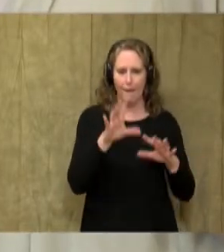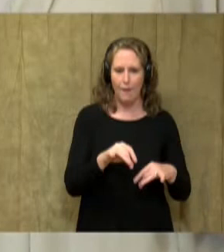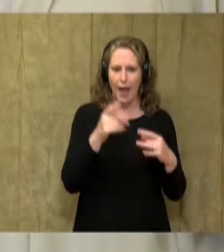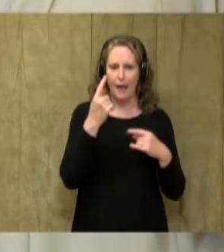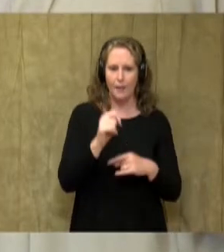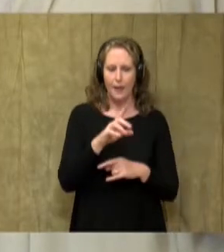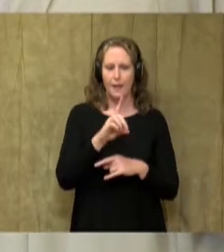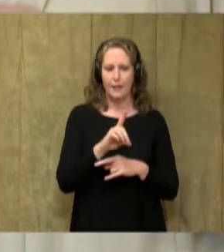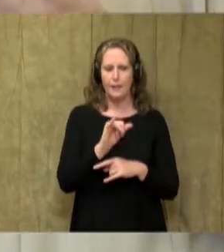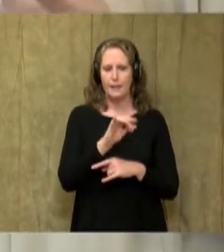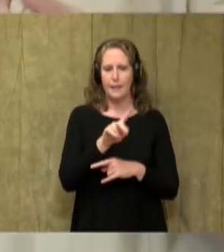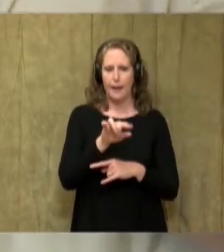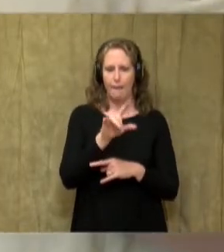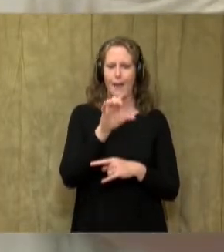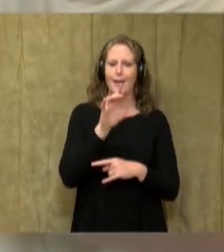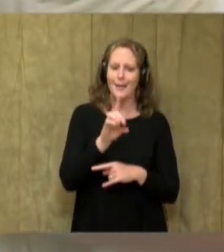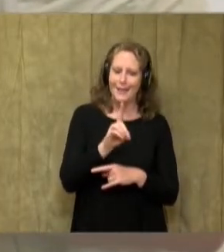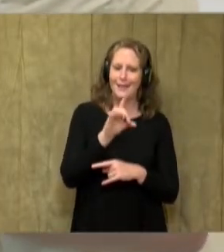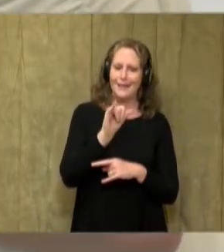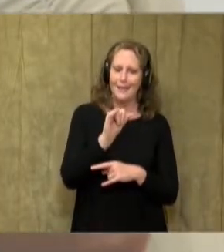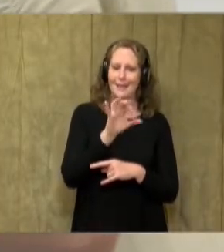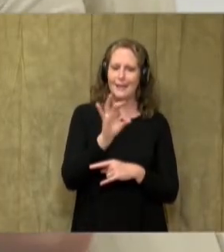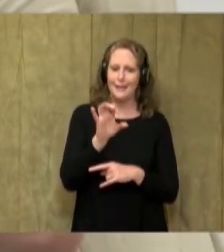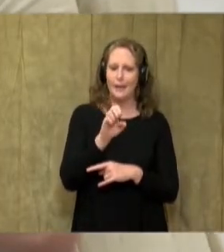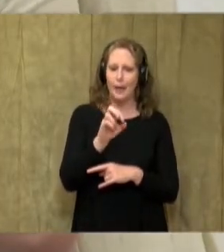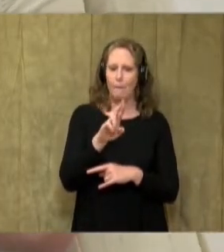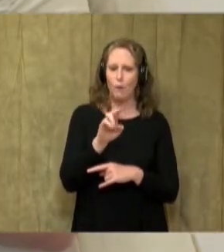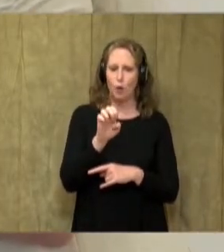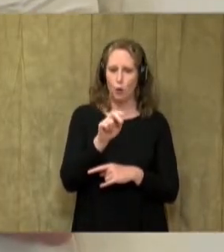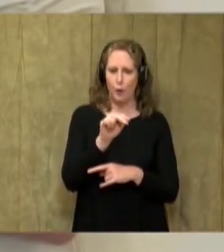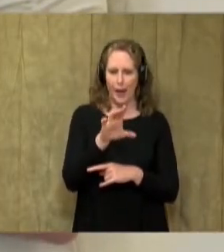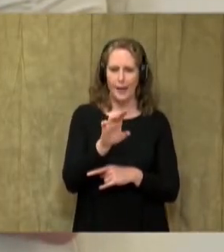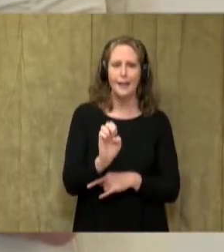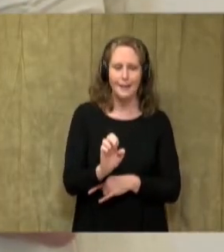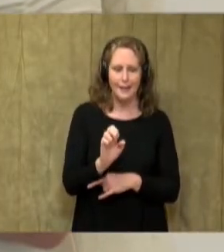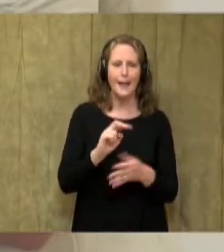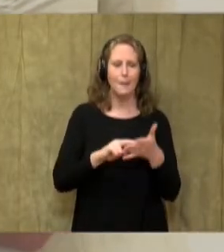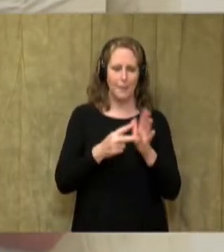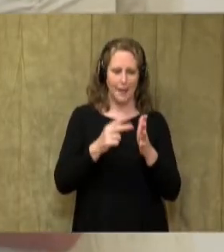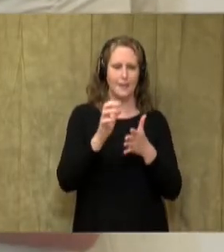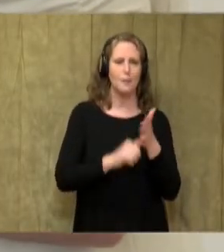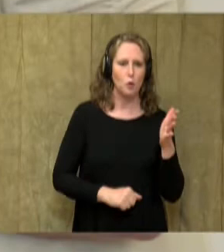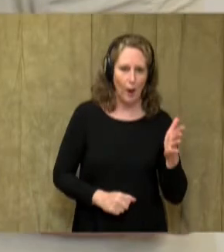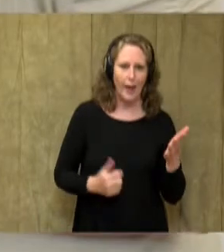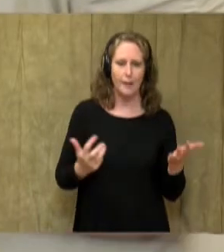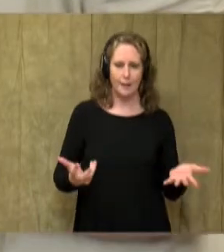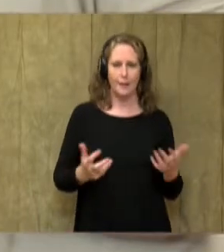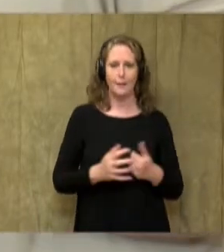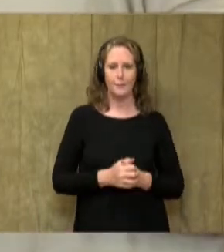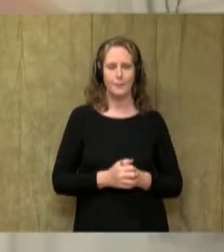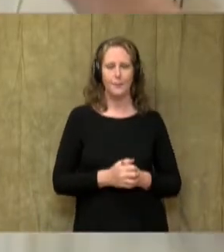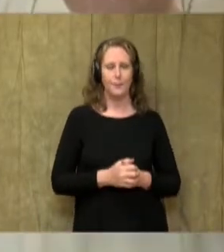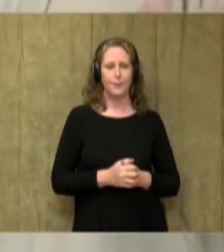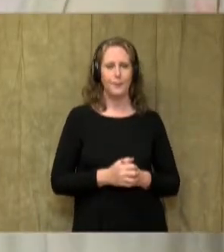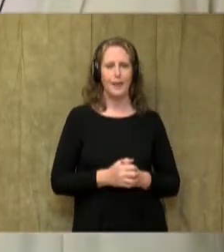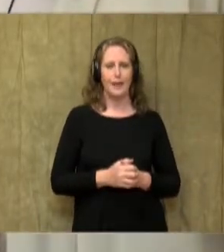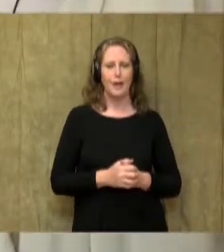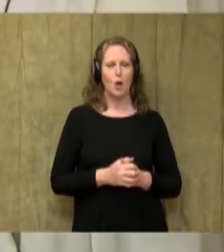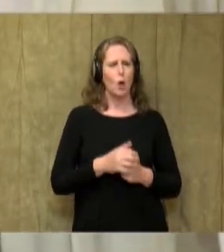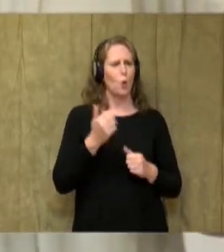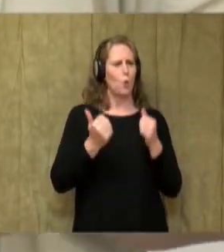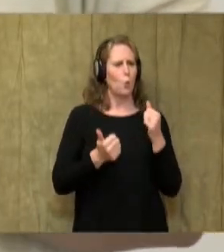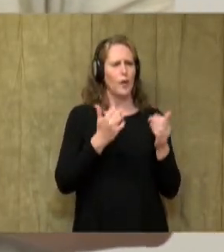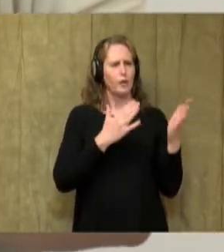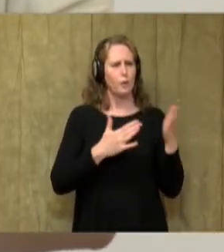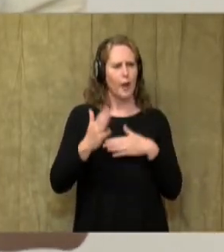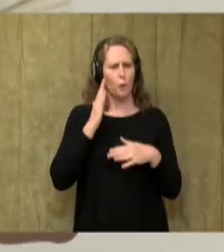do? That's right, you'll have to subtract. All right, so 327 minus 276. What strategy